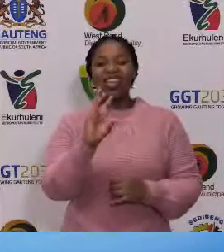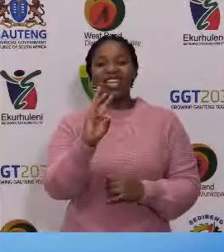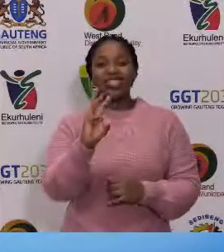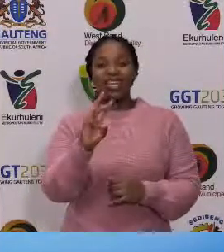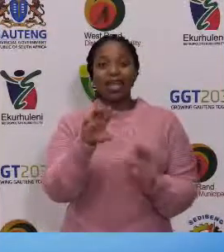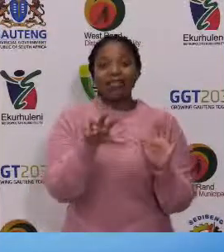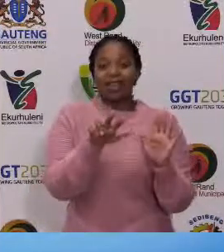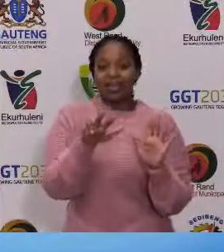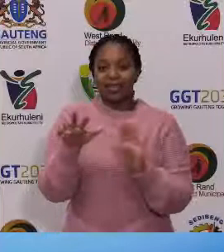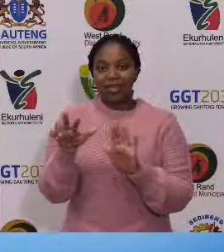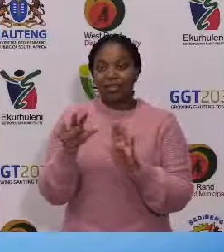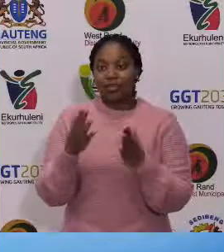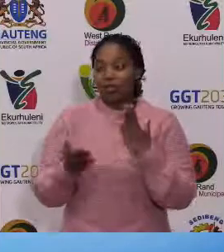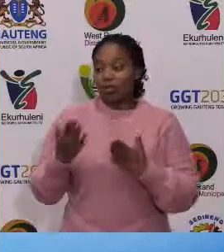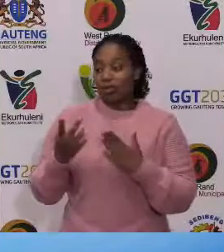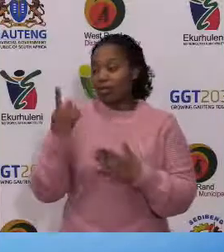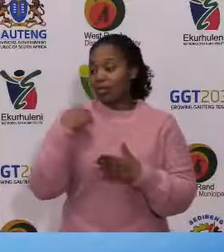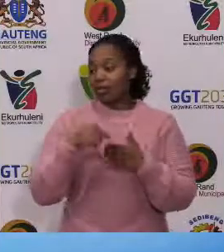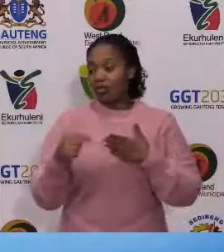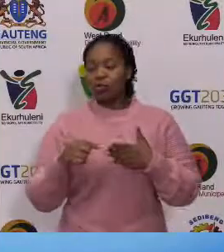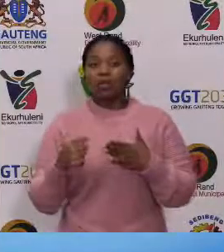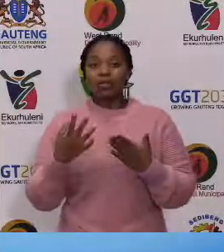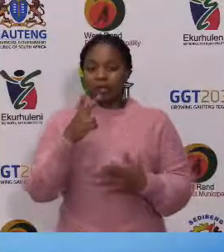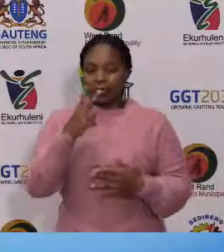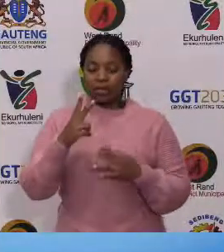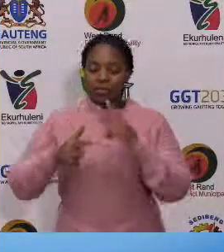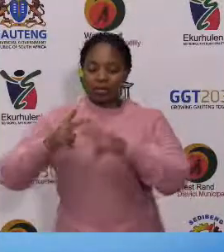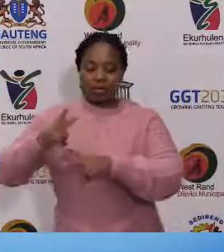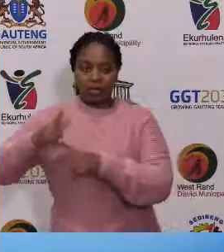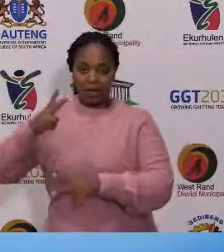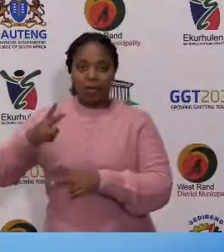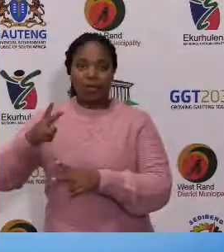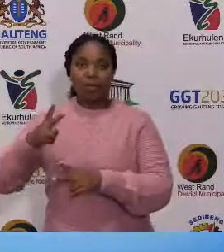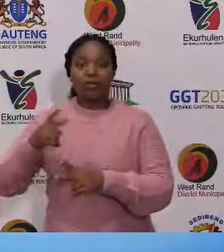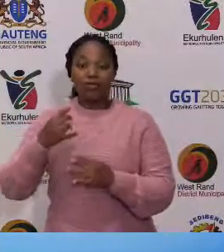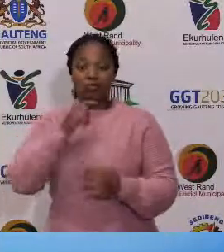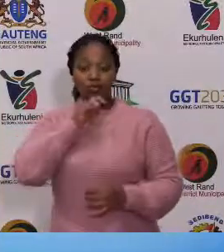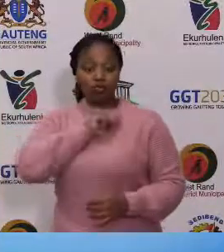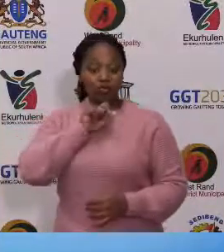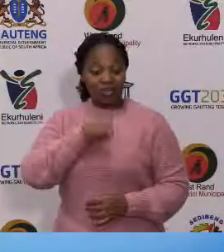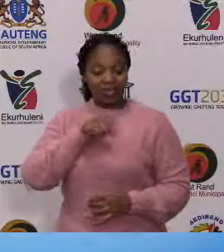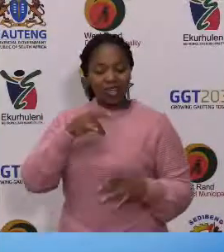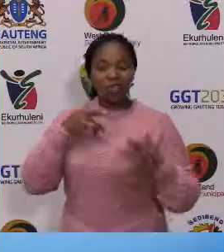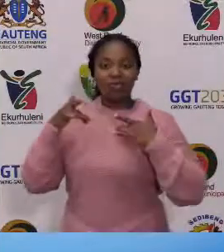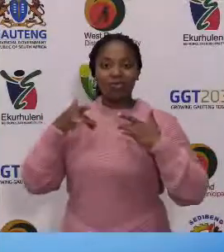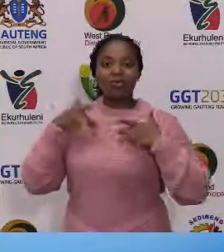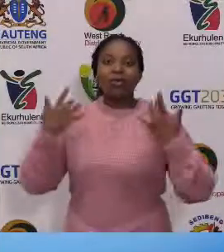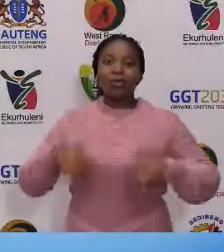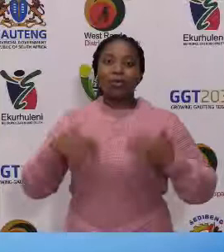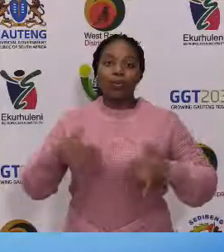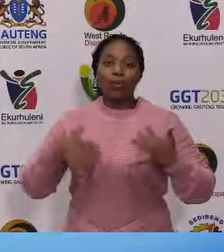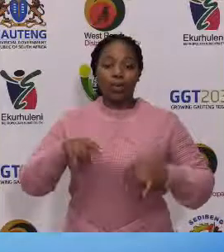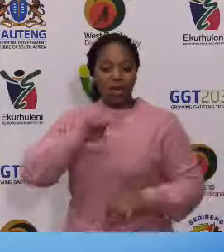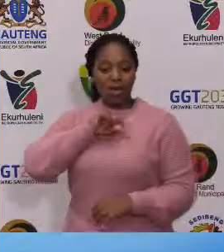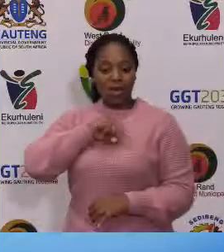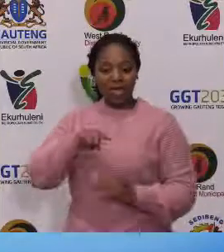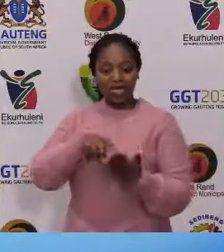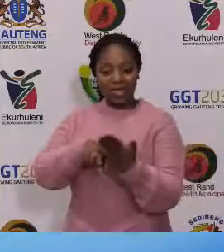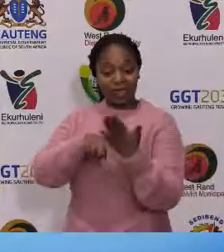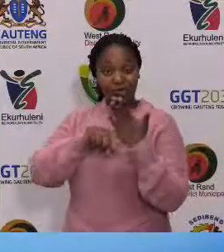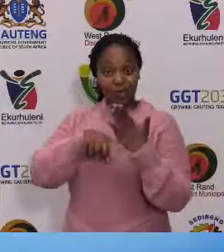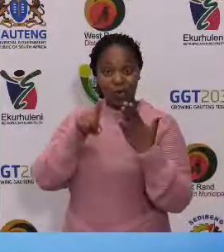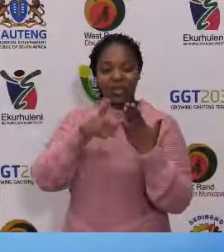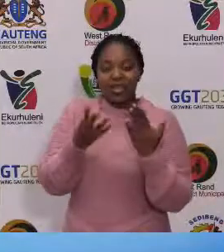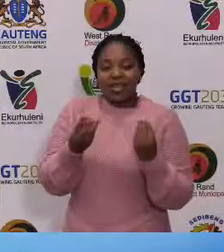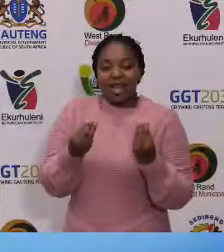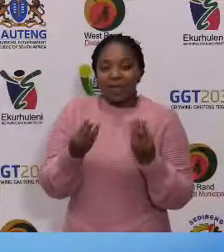comparison for Wednesday, Tuesday, it's the same. There's a big difference between those. So that's worrying us, because it's showing us that the numbers are